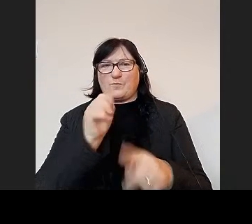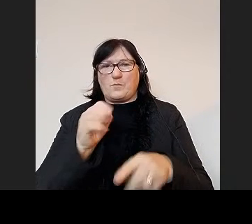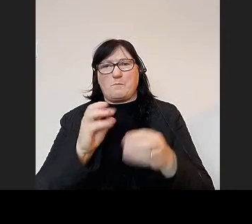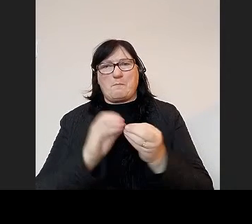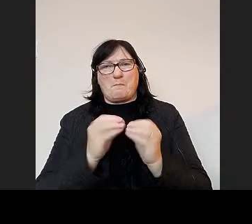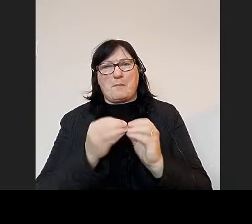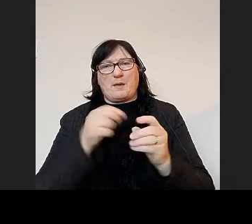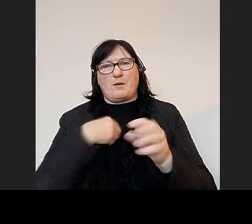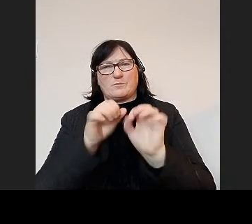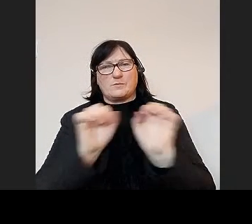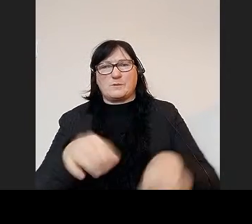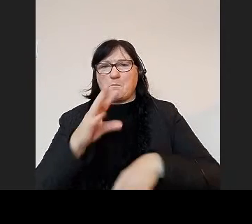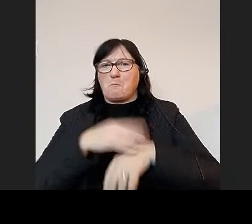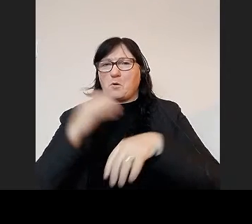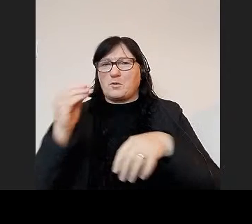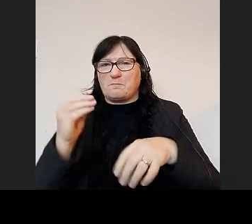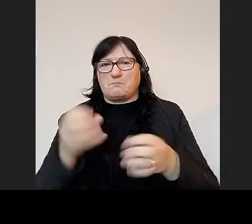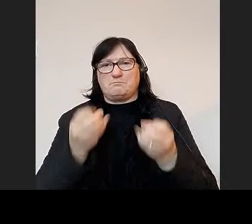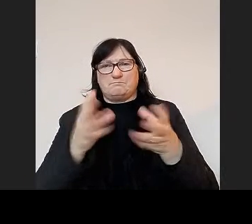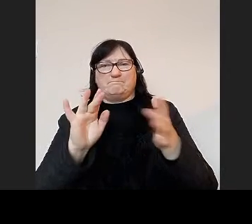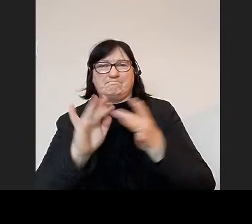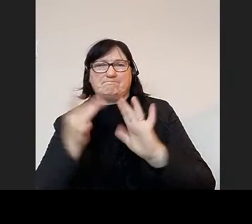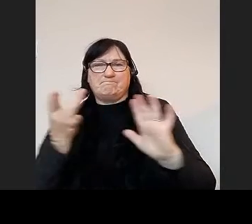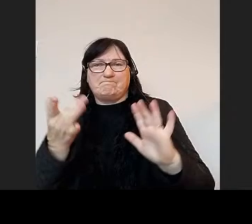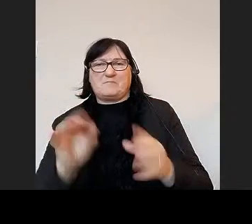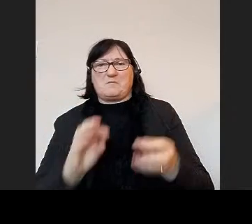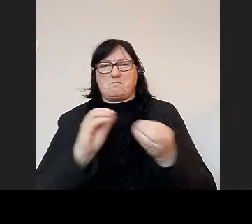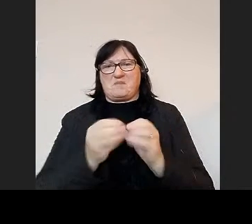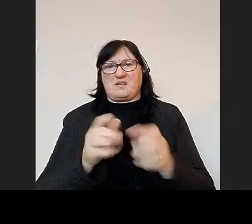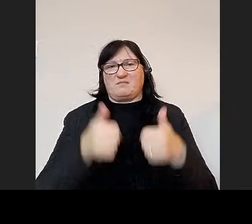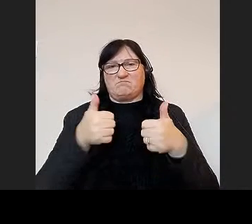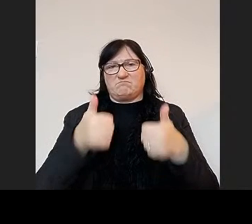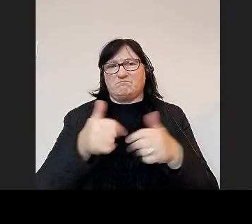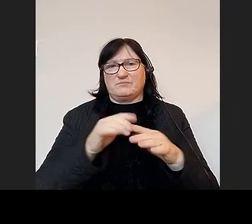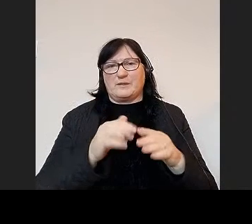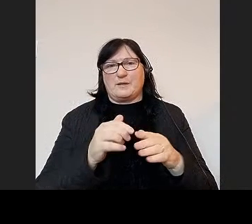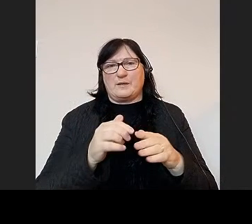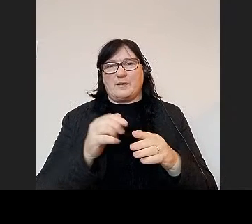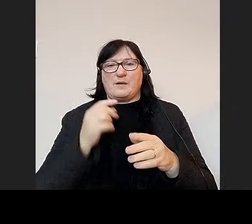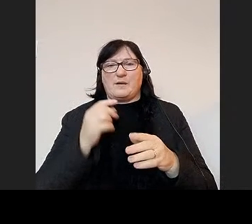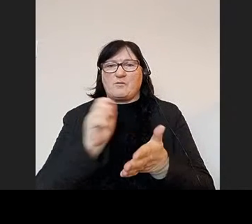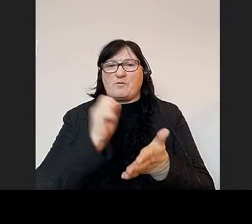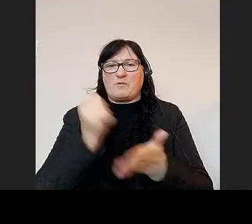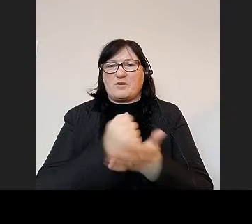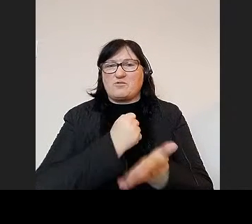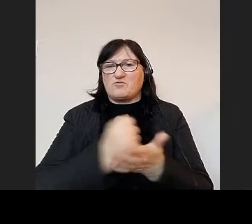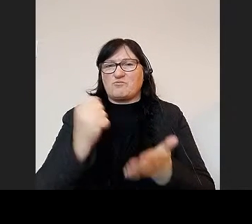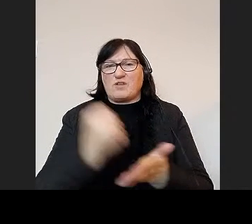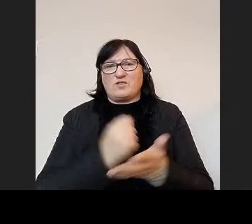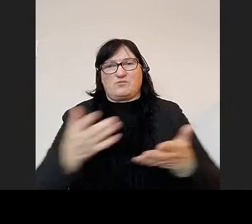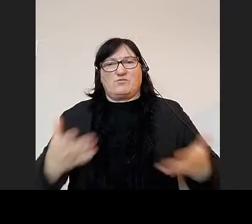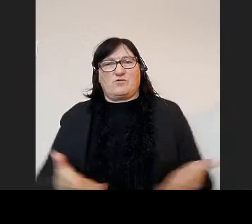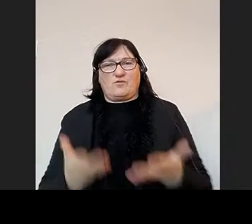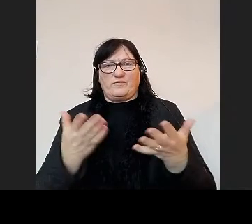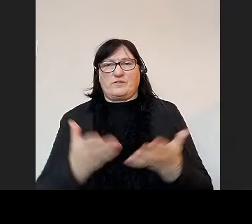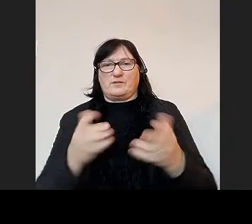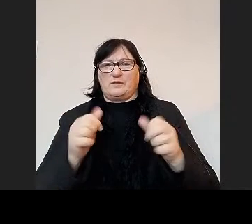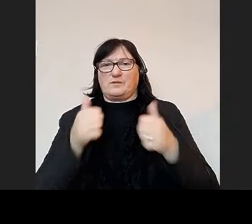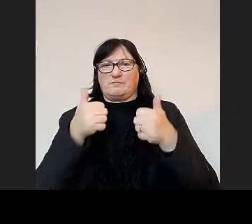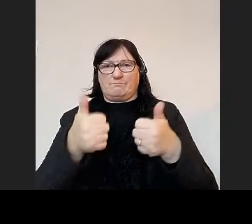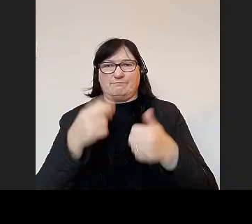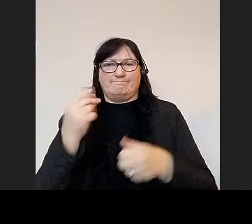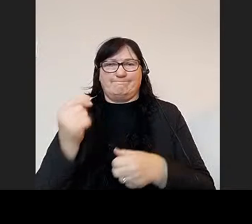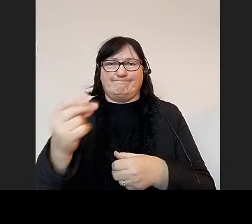provide digital and streamlined registration services. This will ensure